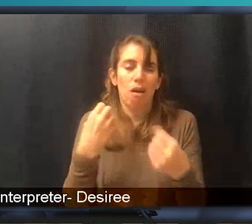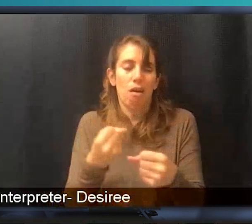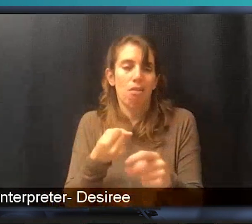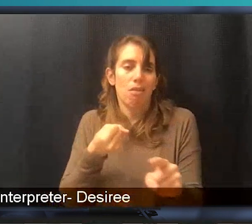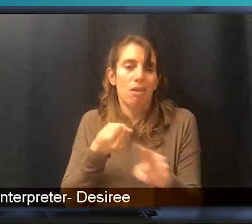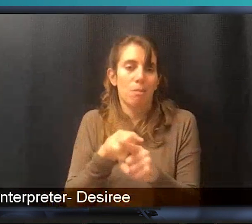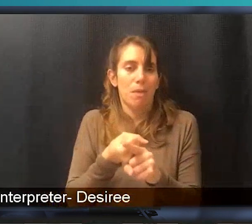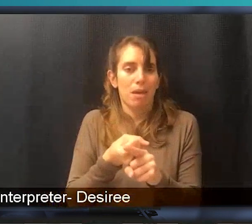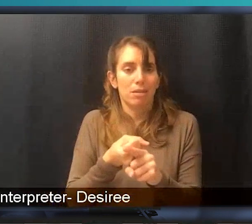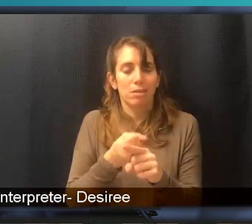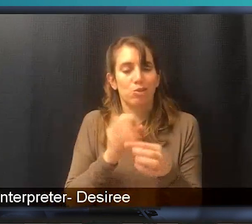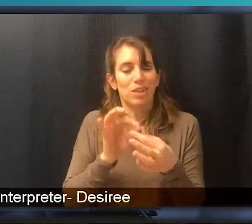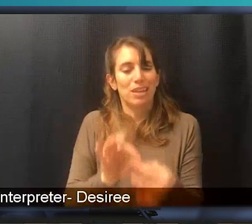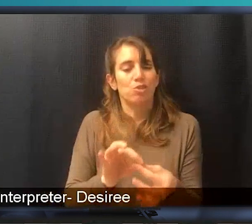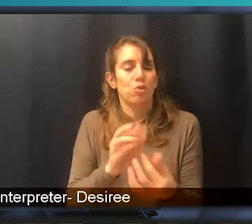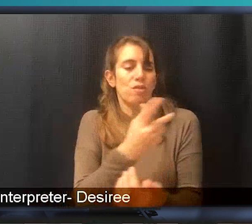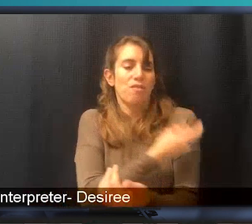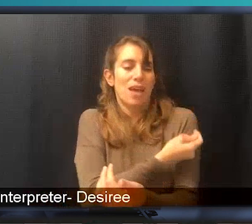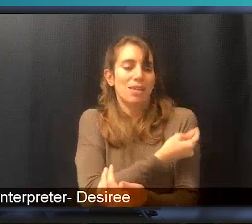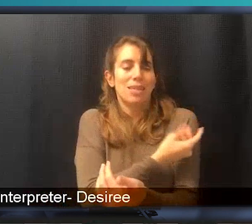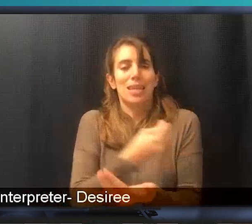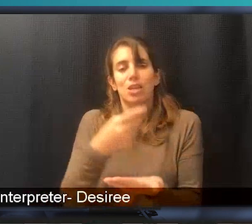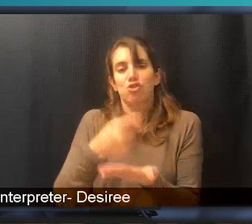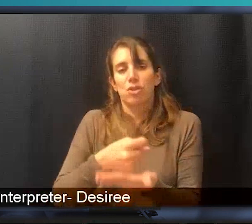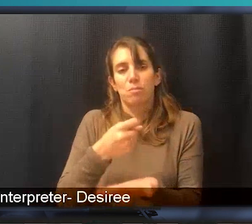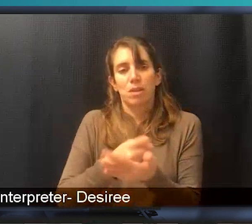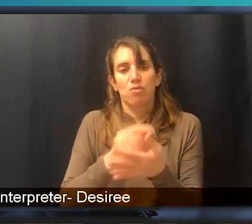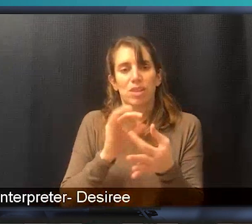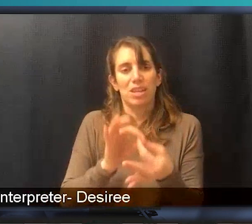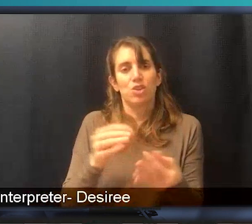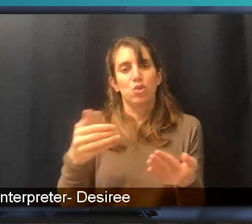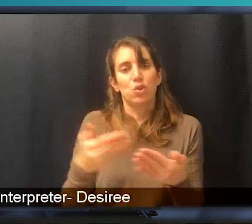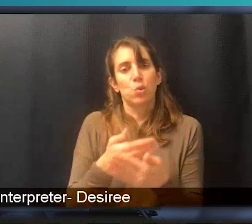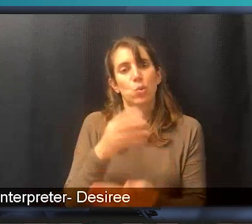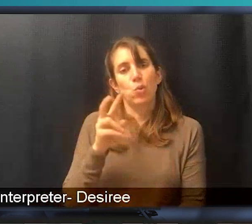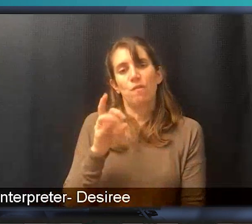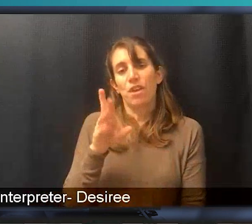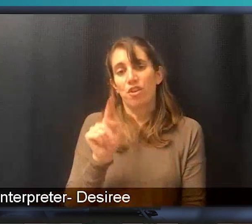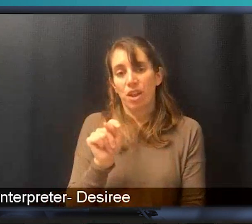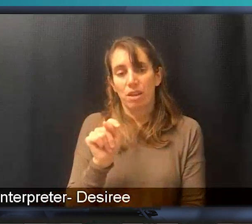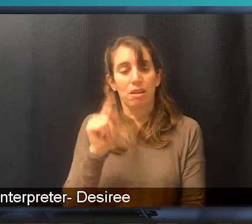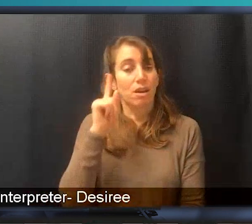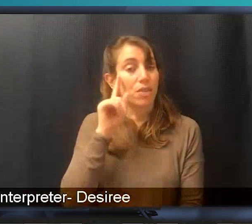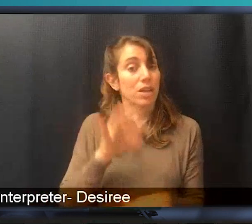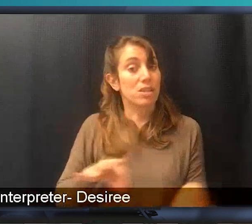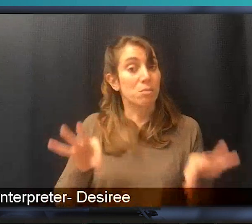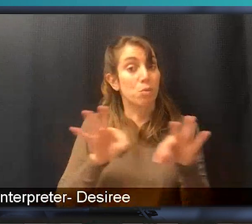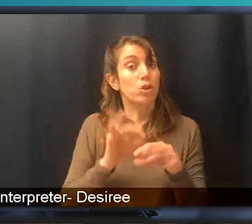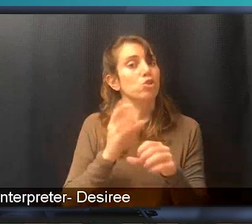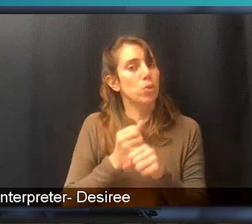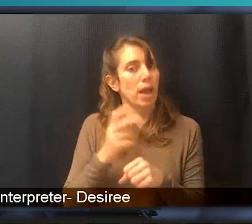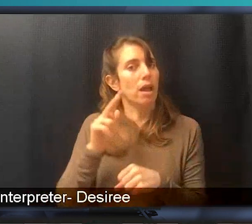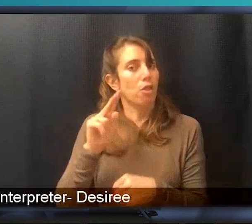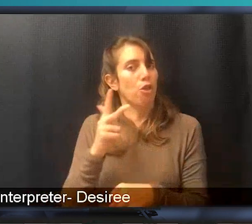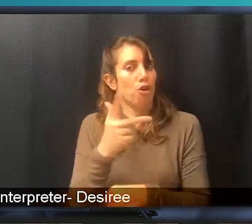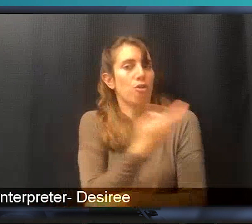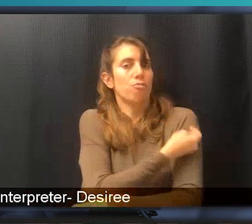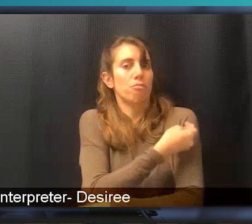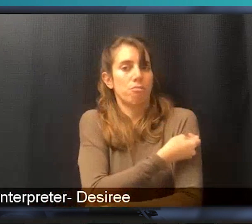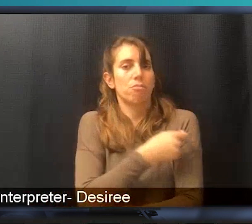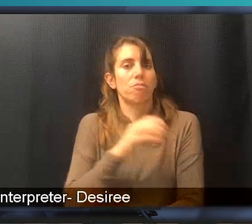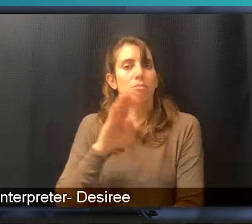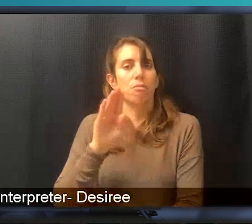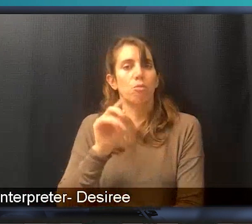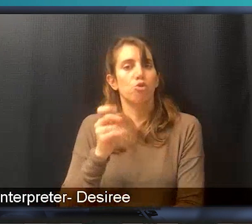treatments with regard to a new variant. I do think it's important for people to get boosted in general,